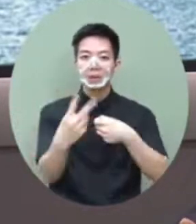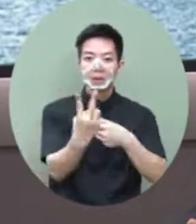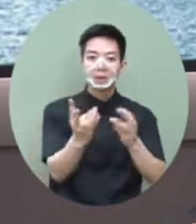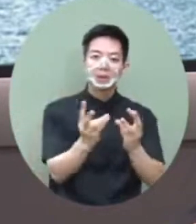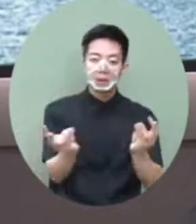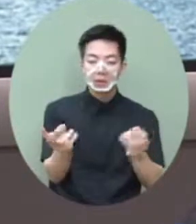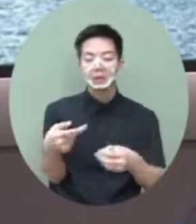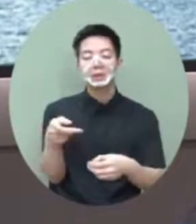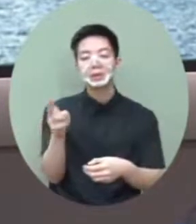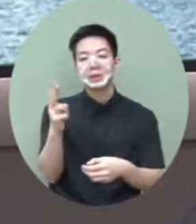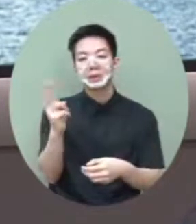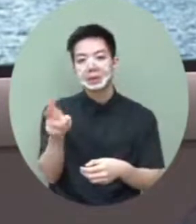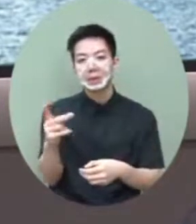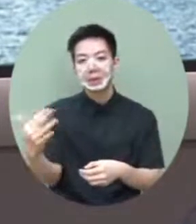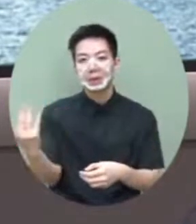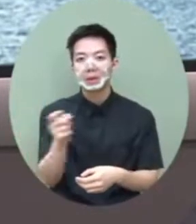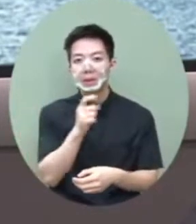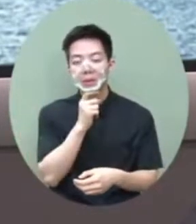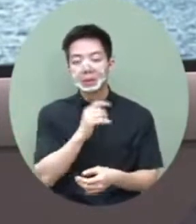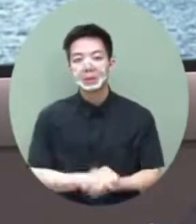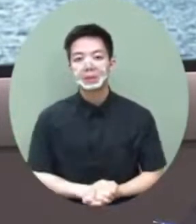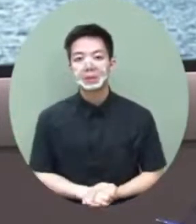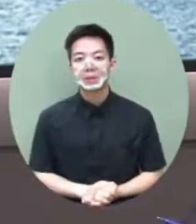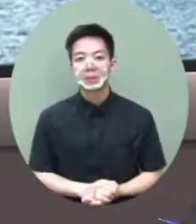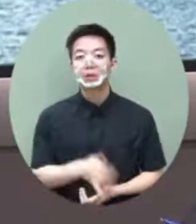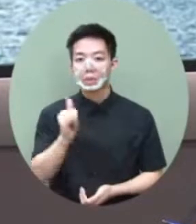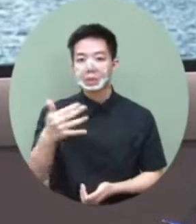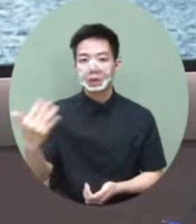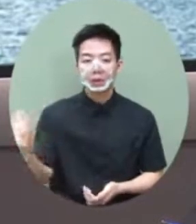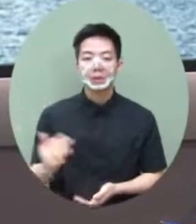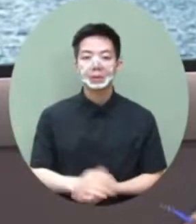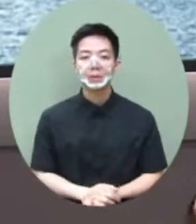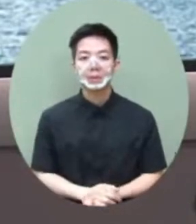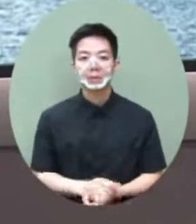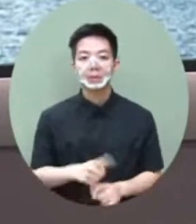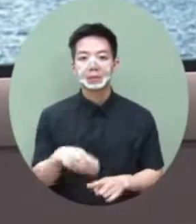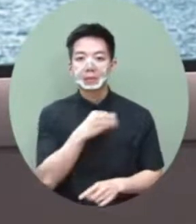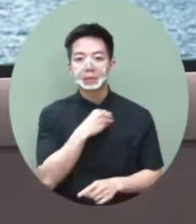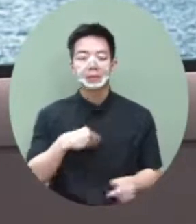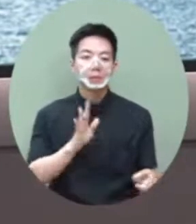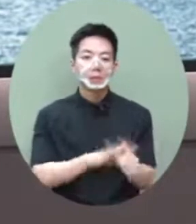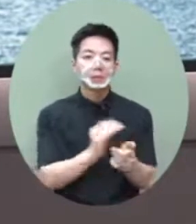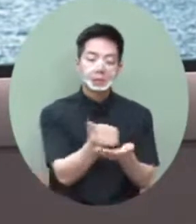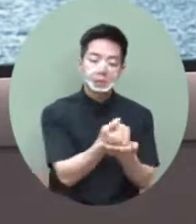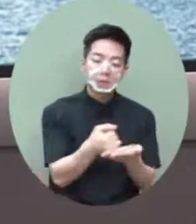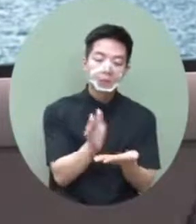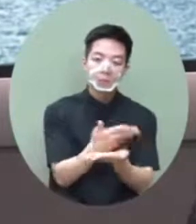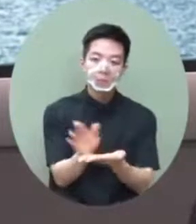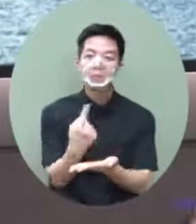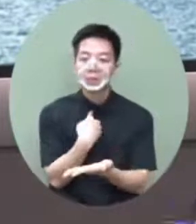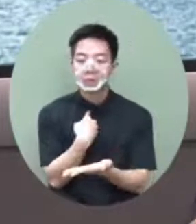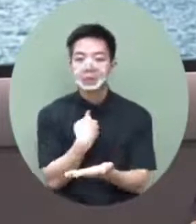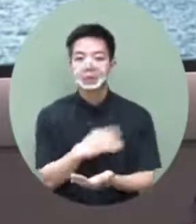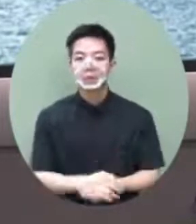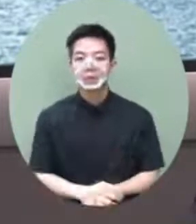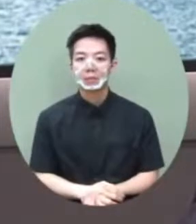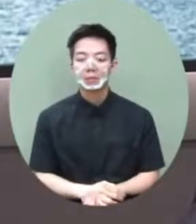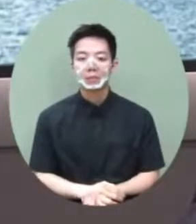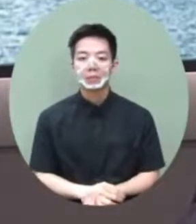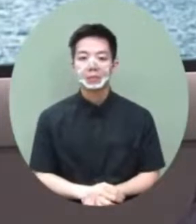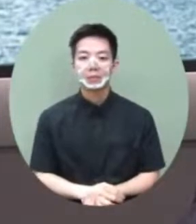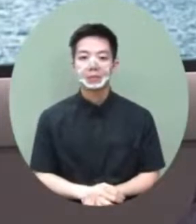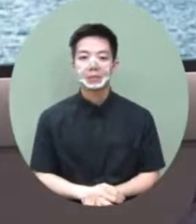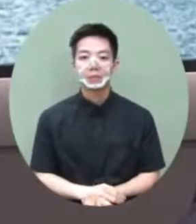hundred second-tier beds. Now, with a surge in the number of patients, we need to triage the patients. That means